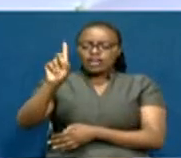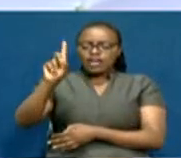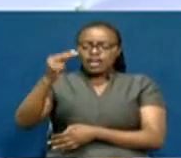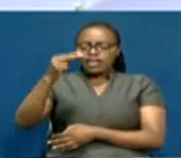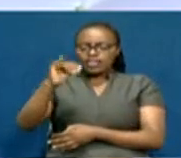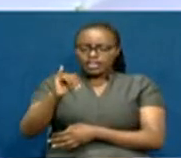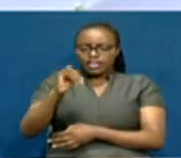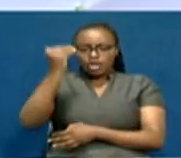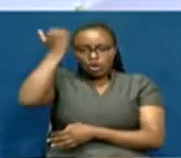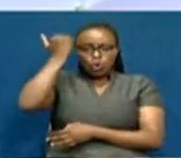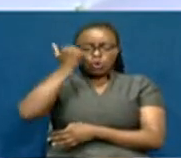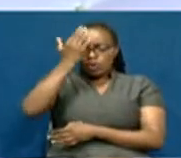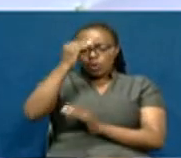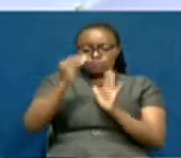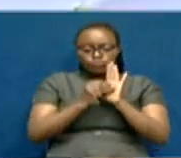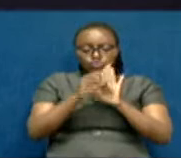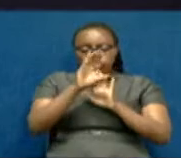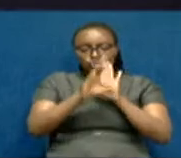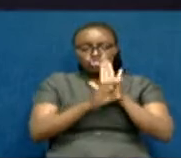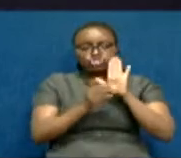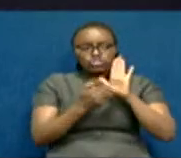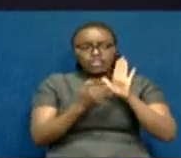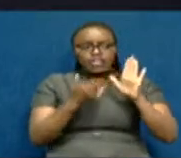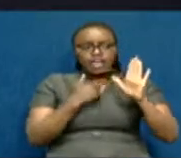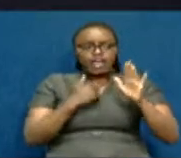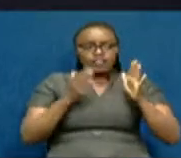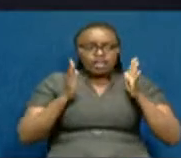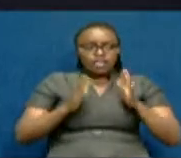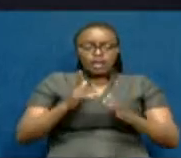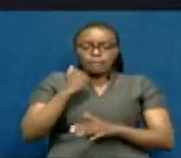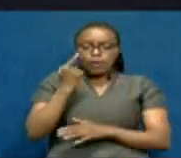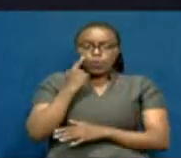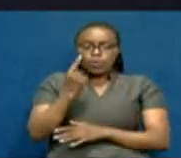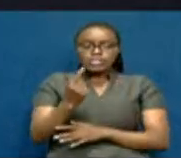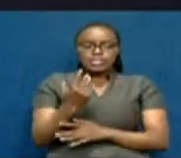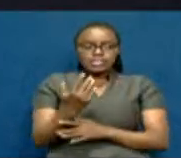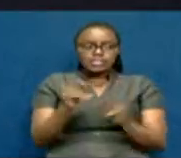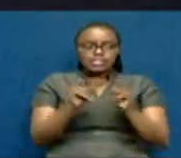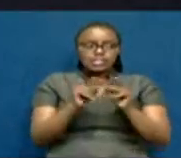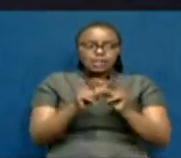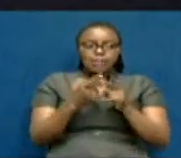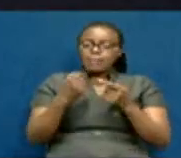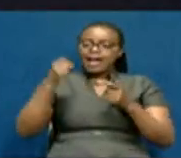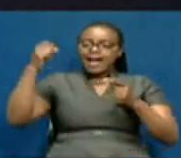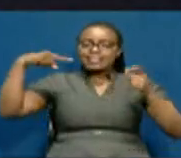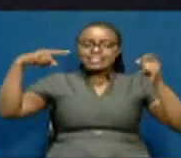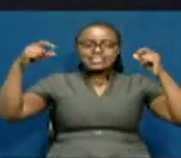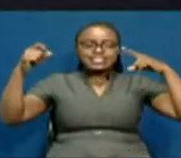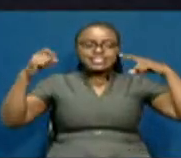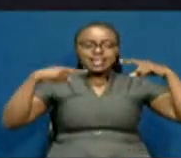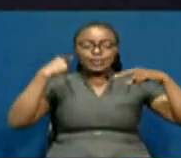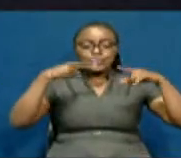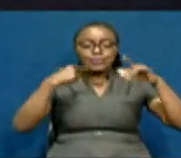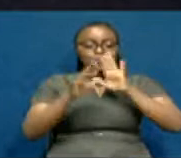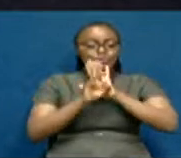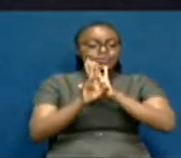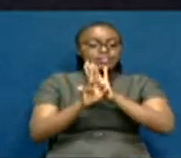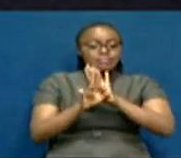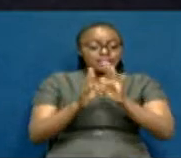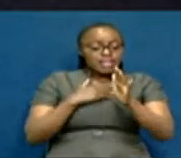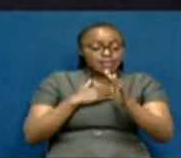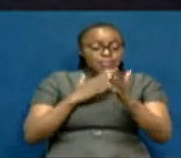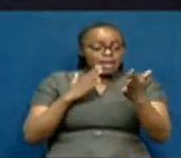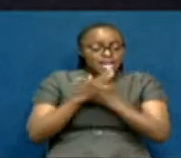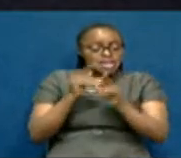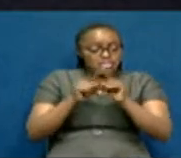that's why it is in the current constitution today. Ni mtu ambaye namuona ni nyota, nyota ambaye anasimamia haki zangu mimi